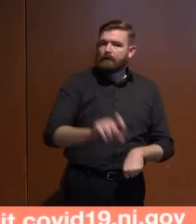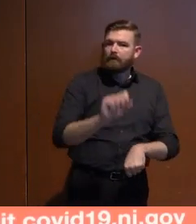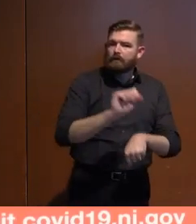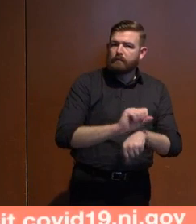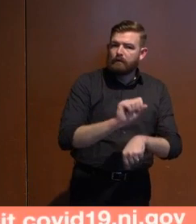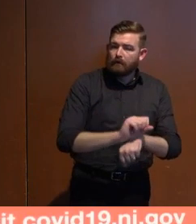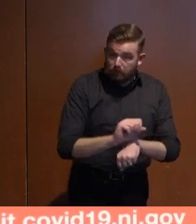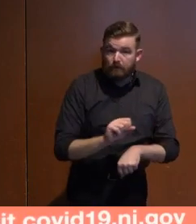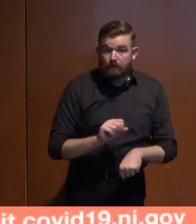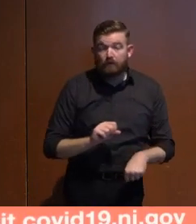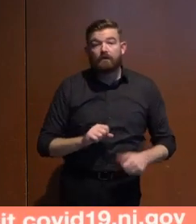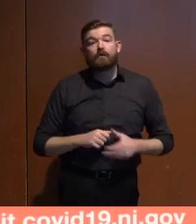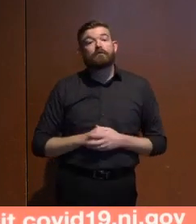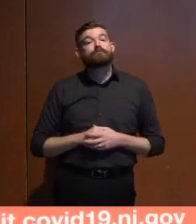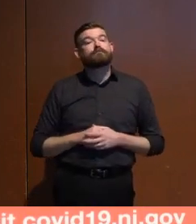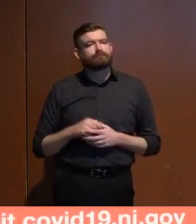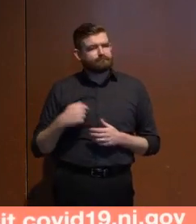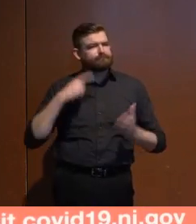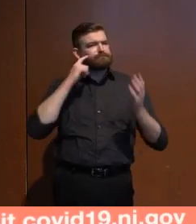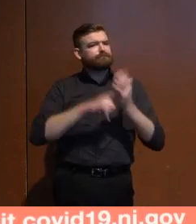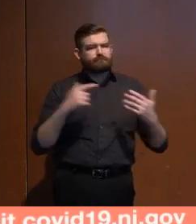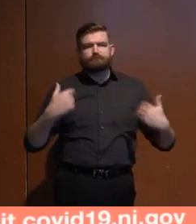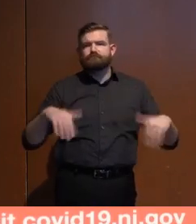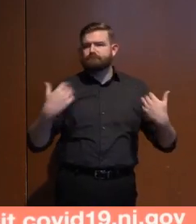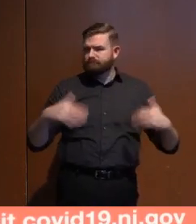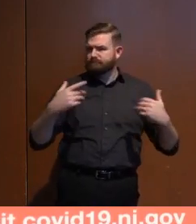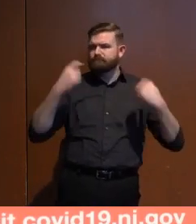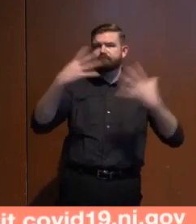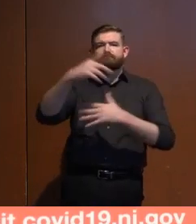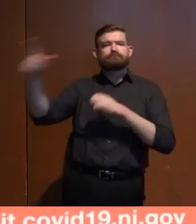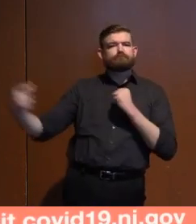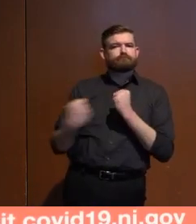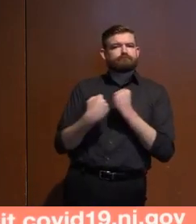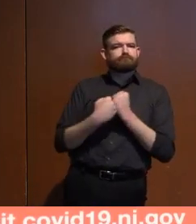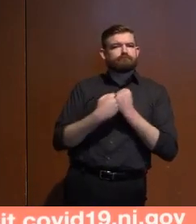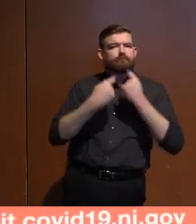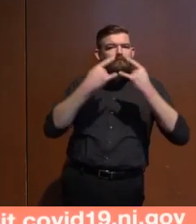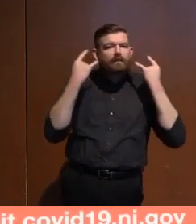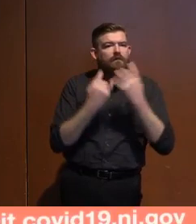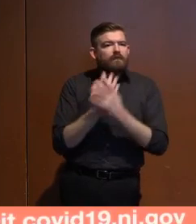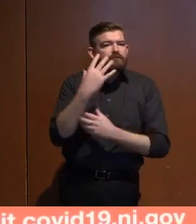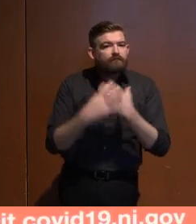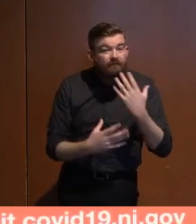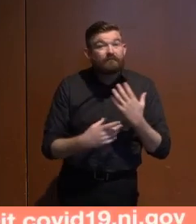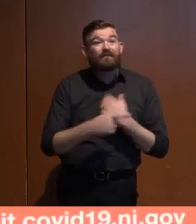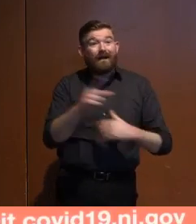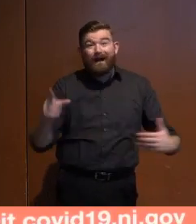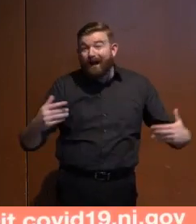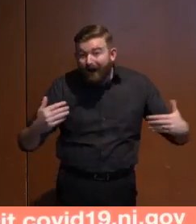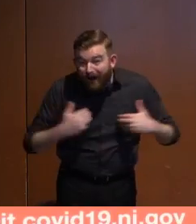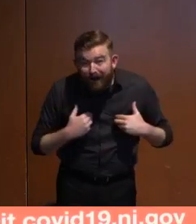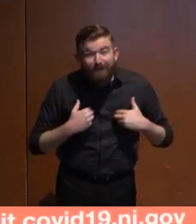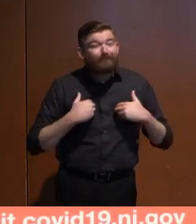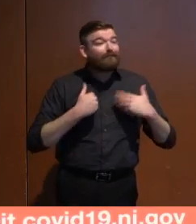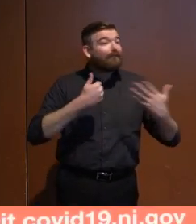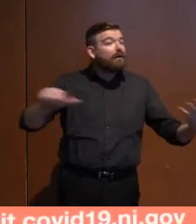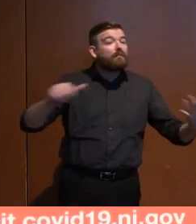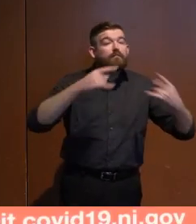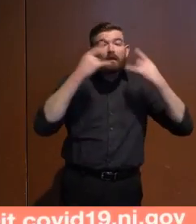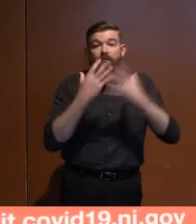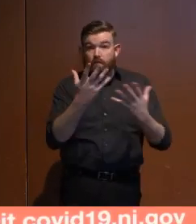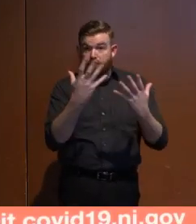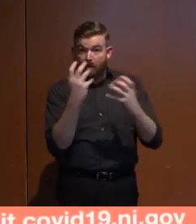outpouring of support in terms of donations of personal protective equipment. If you have personal protective equipment to donate,